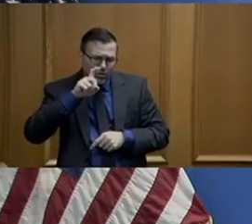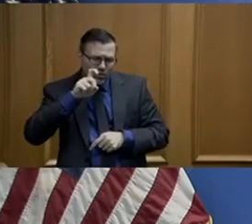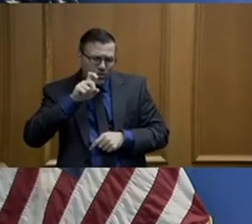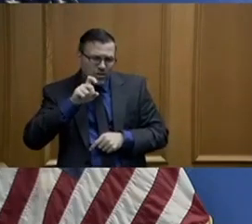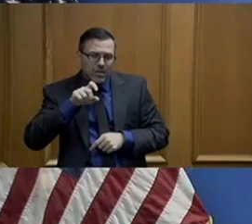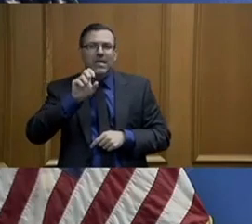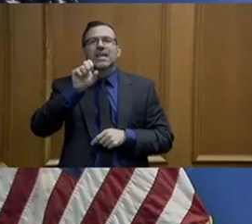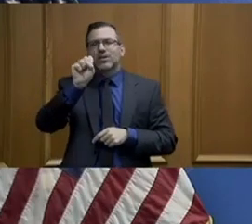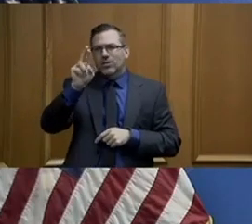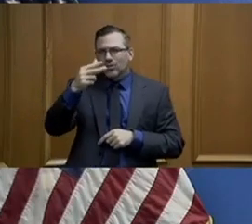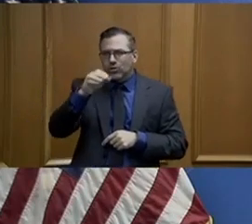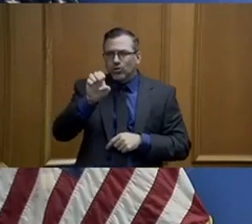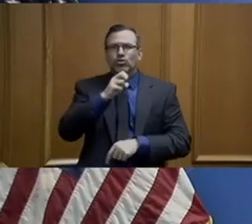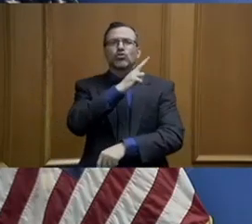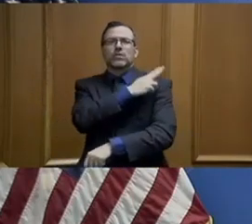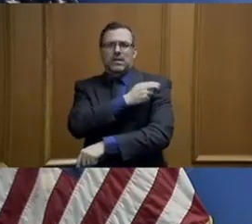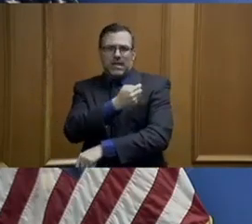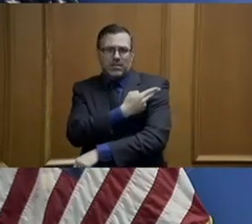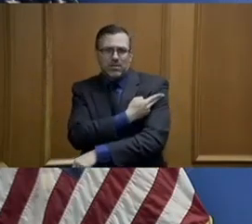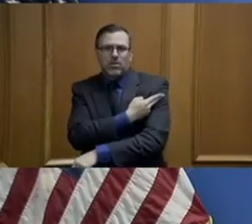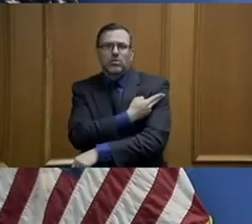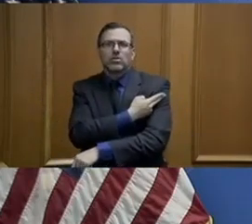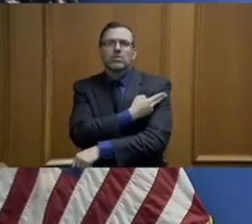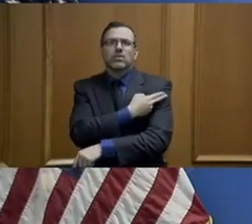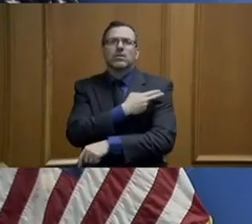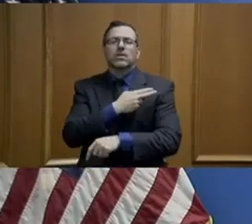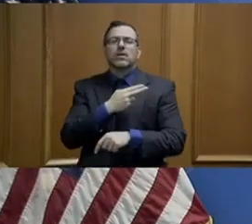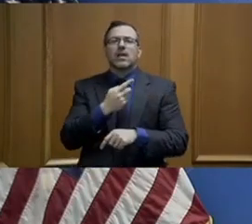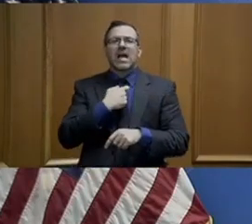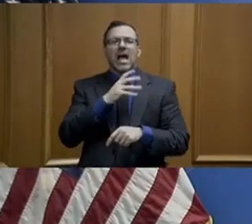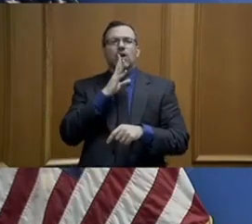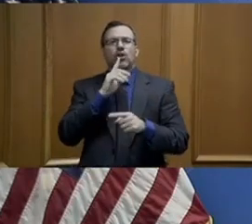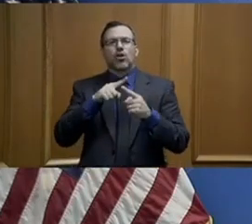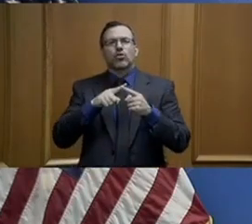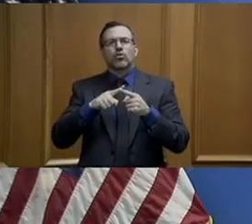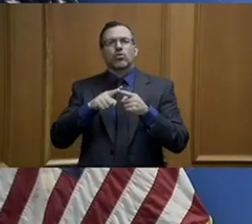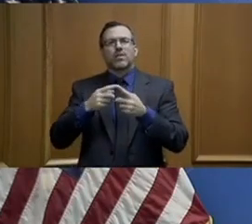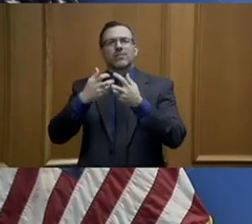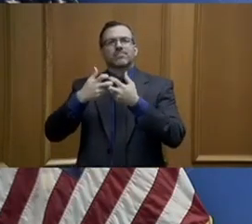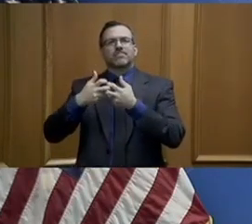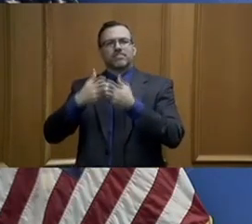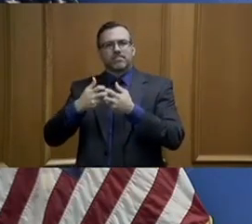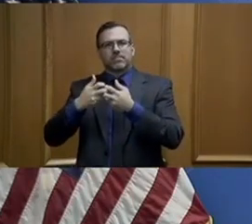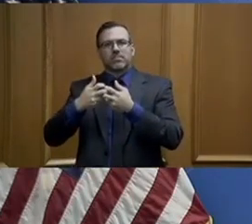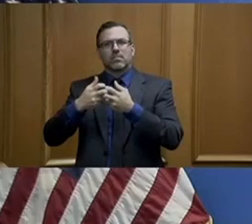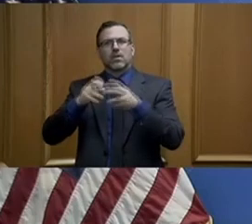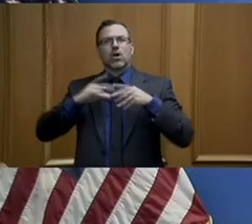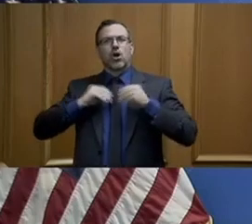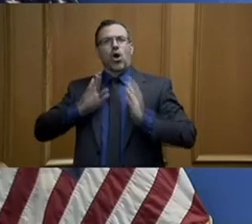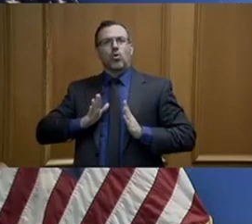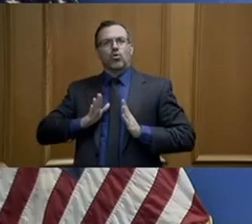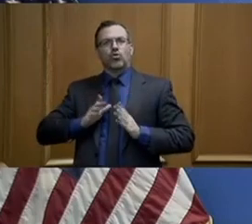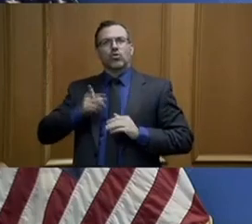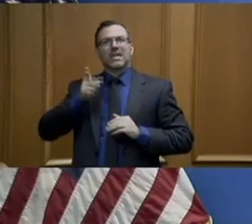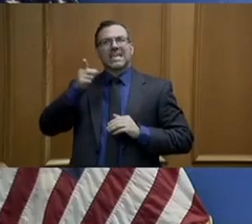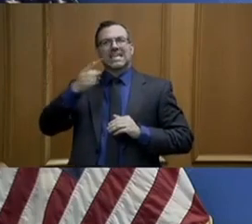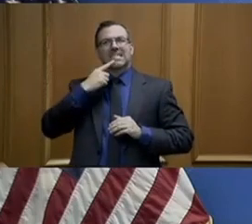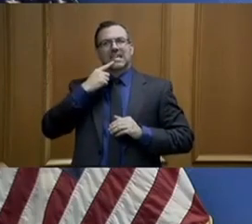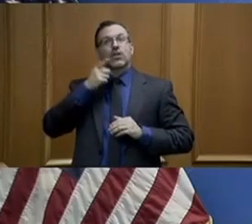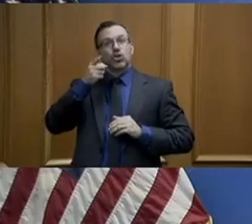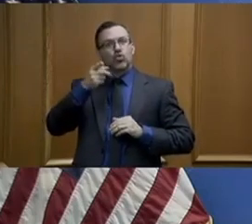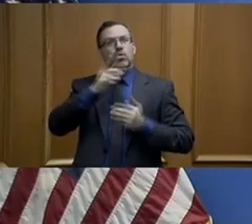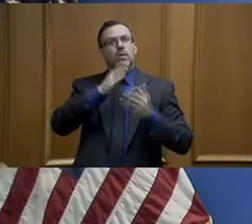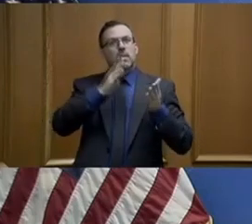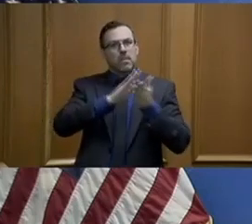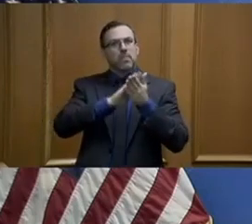surge hospitals. We spoke to the Austin plant owner here in Chattanooga, and he said it's been put on hold. So Because